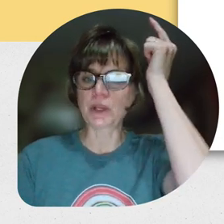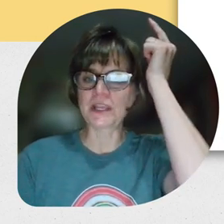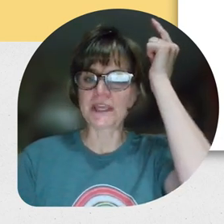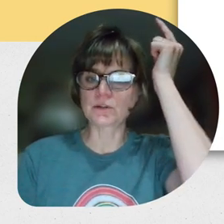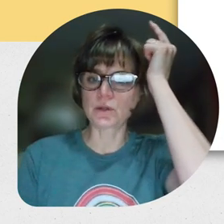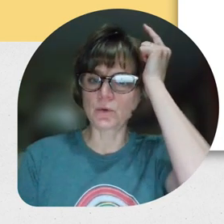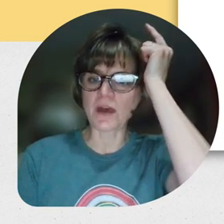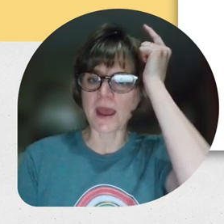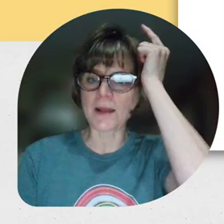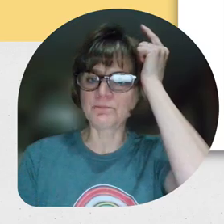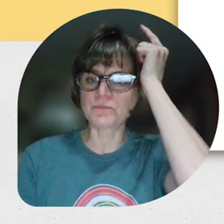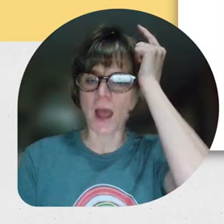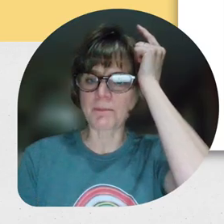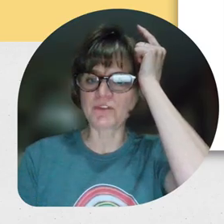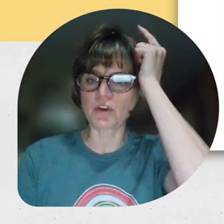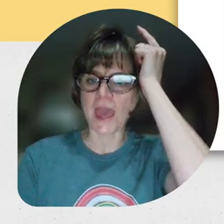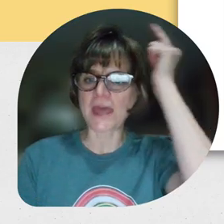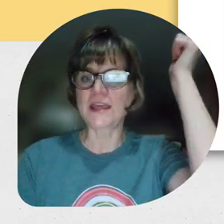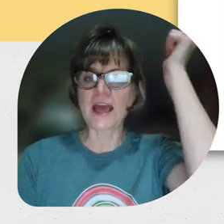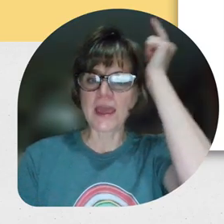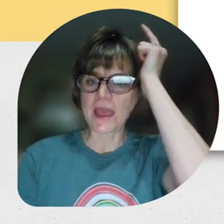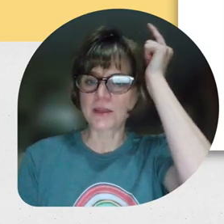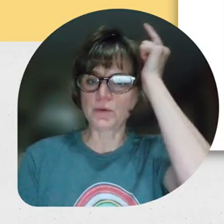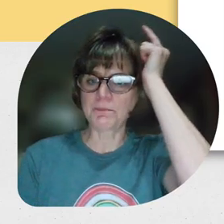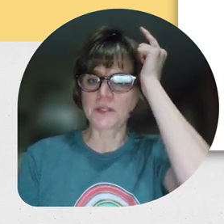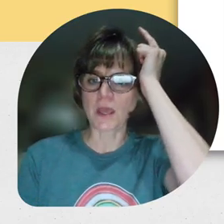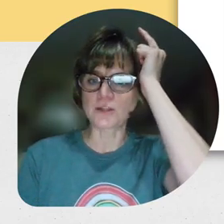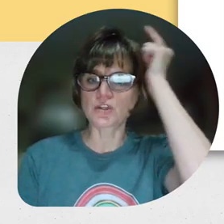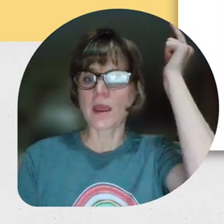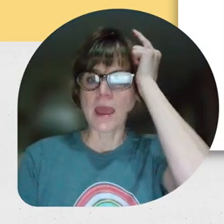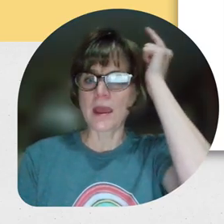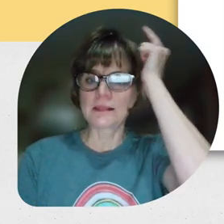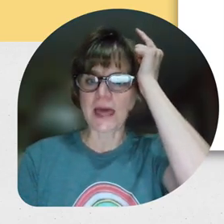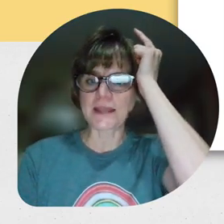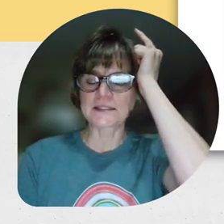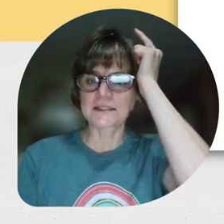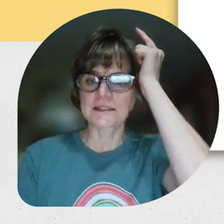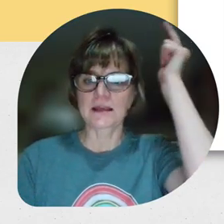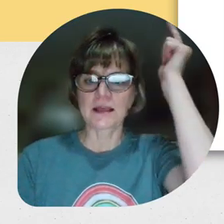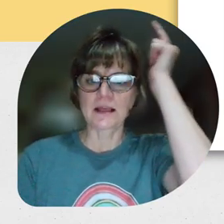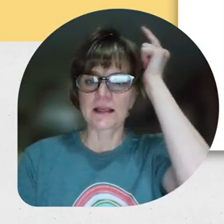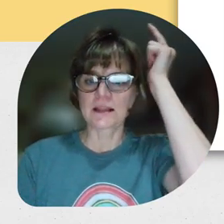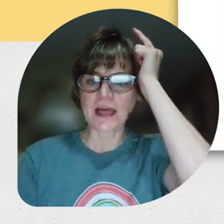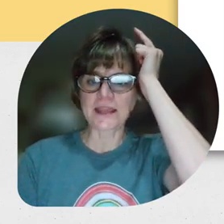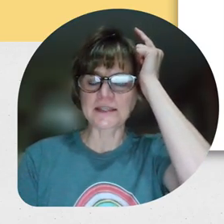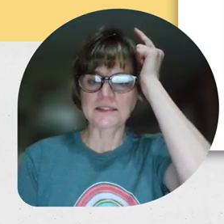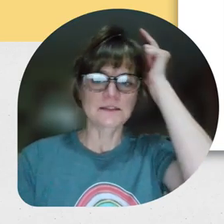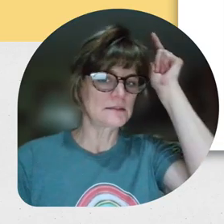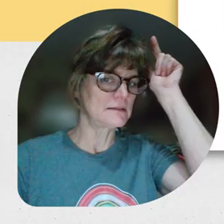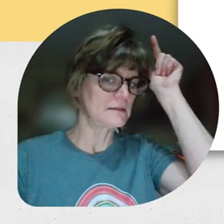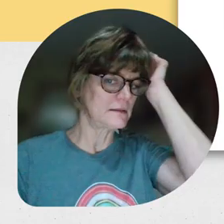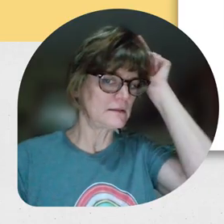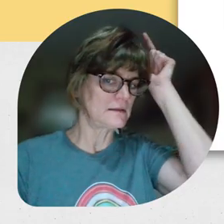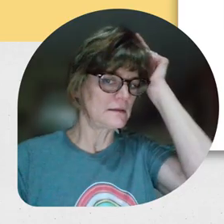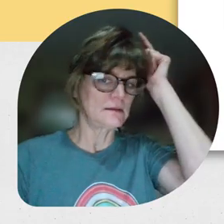to bring it to the top of your head, and you touch lettuce, lettuce,